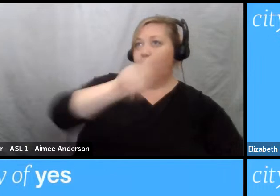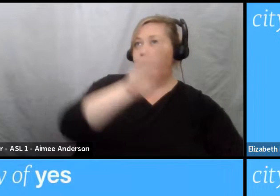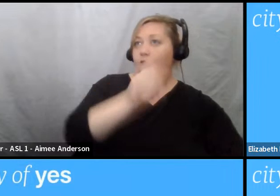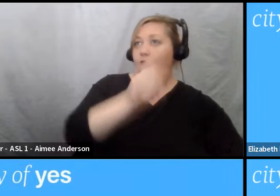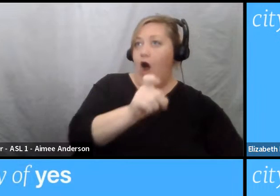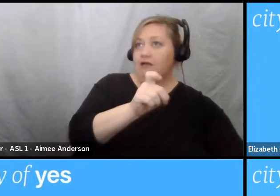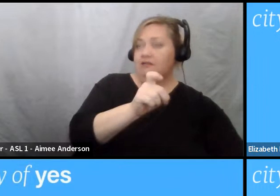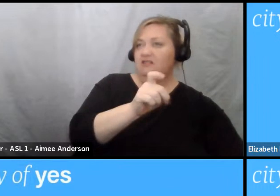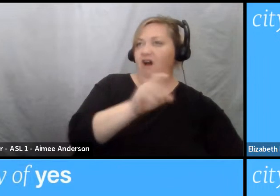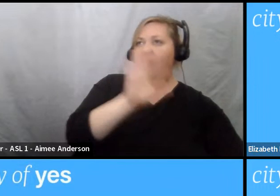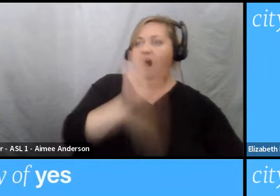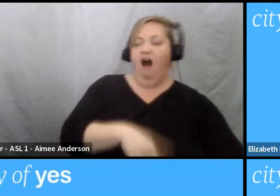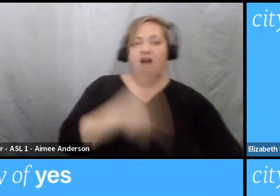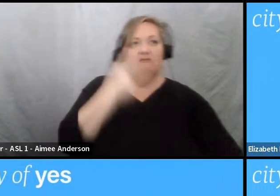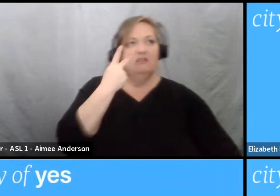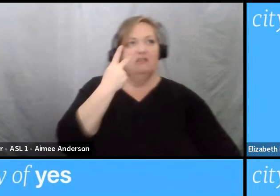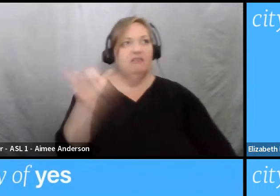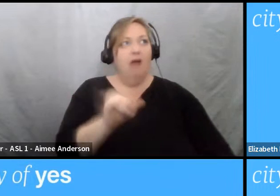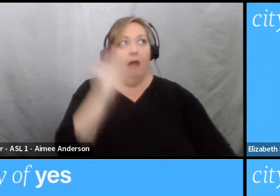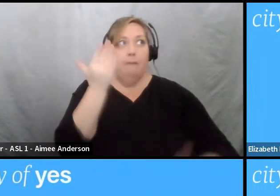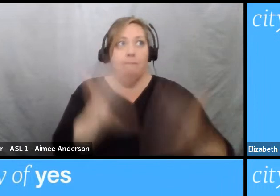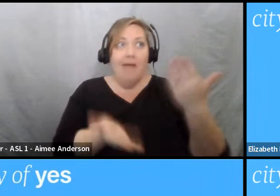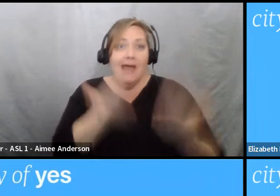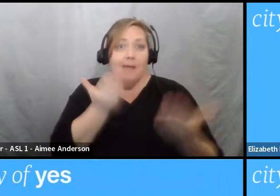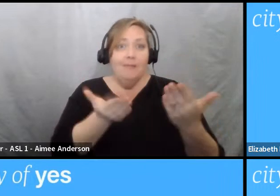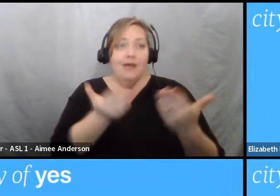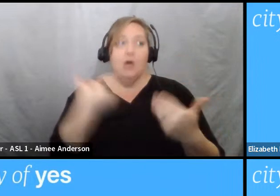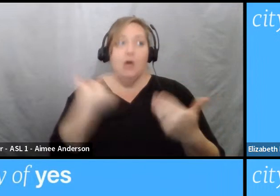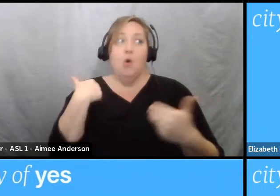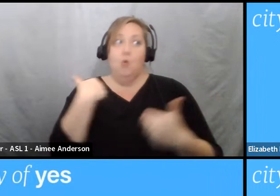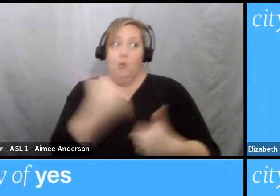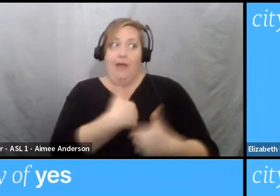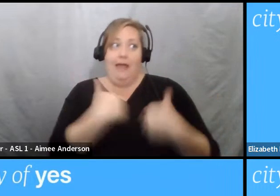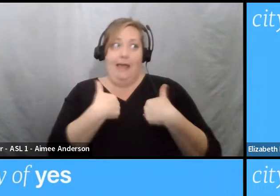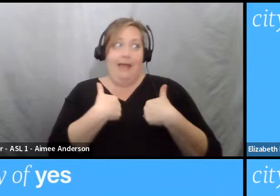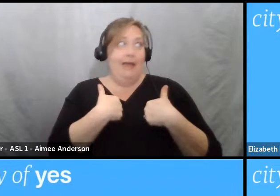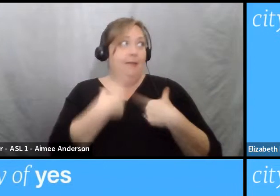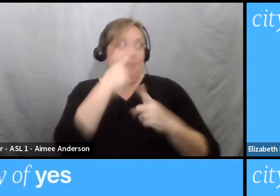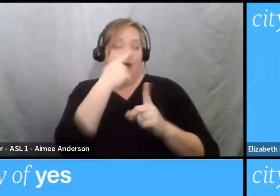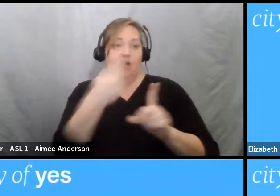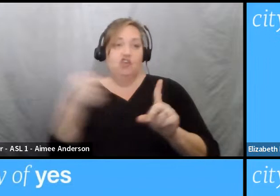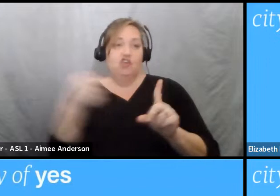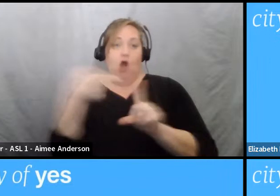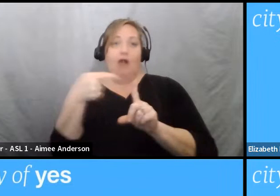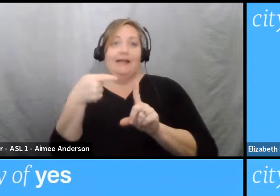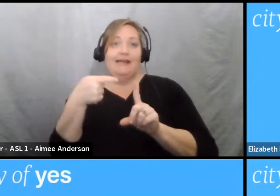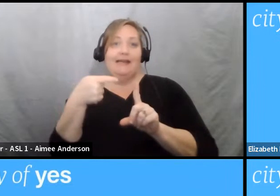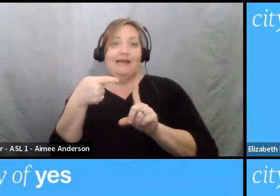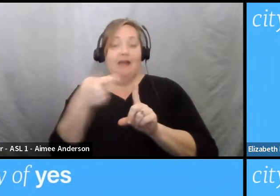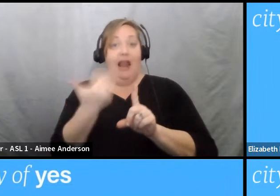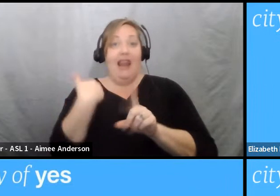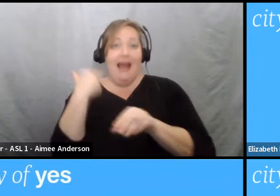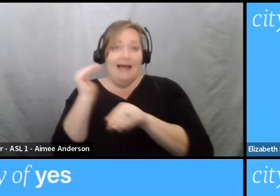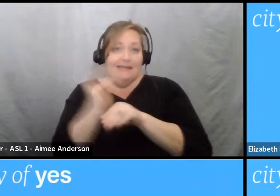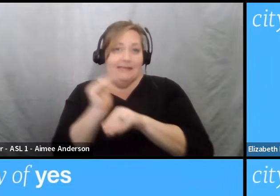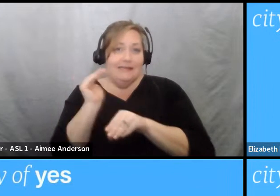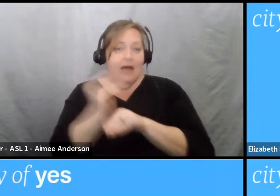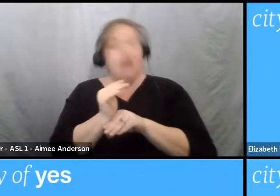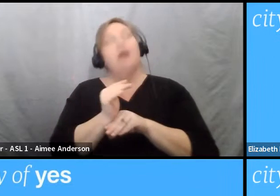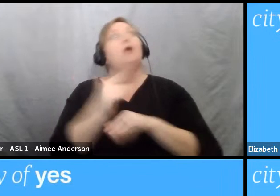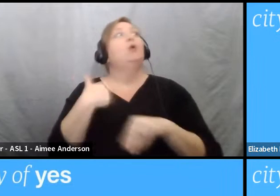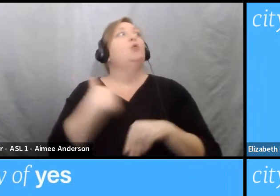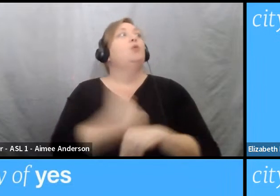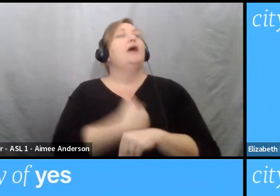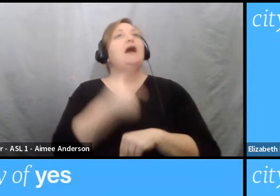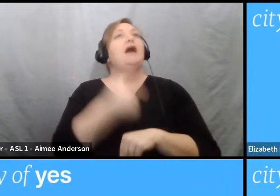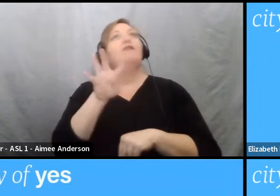It appears that maybe that we're being targeted, because last night we had a